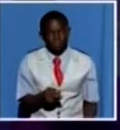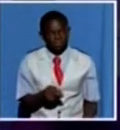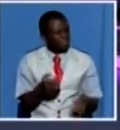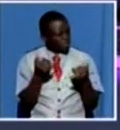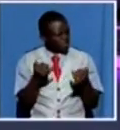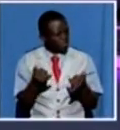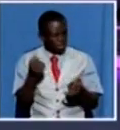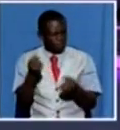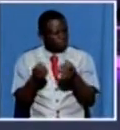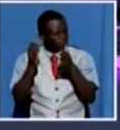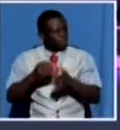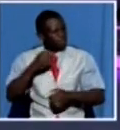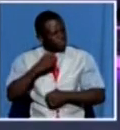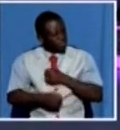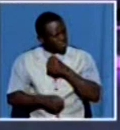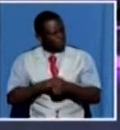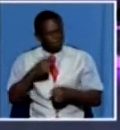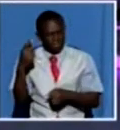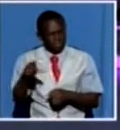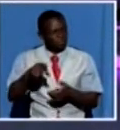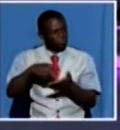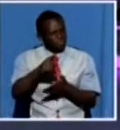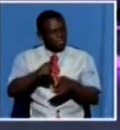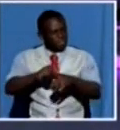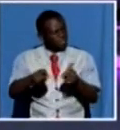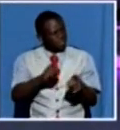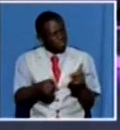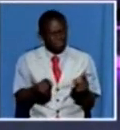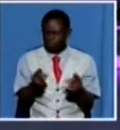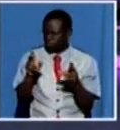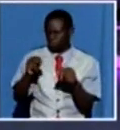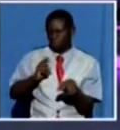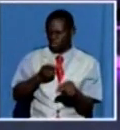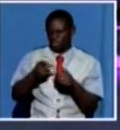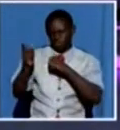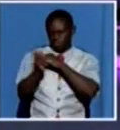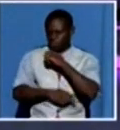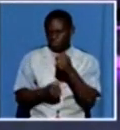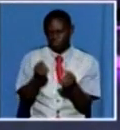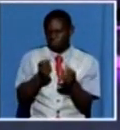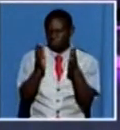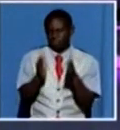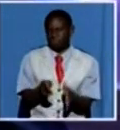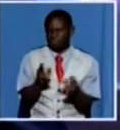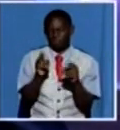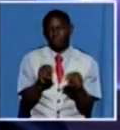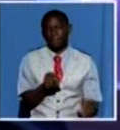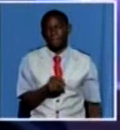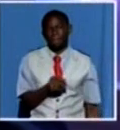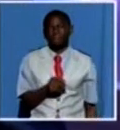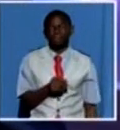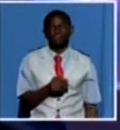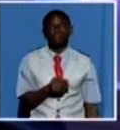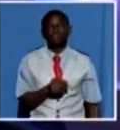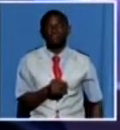them. If you are referring to the use of the contribution, which is the toll